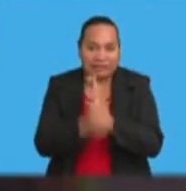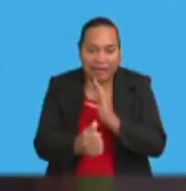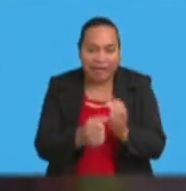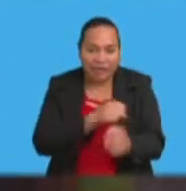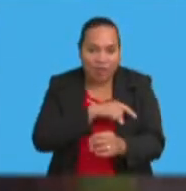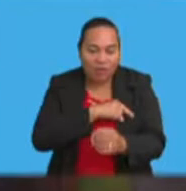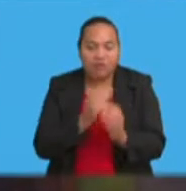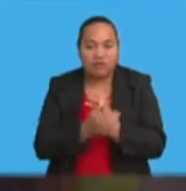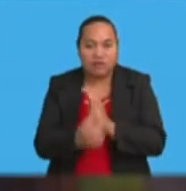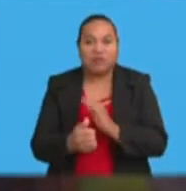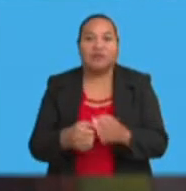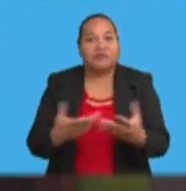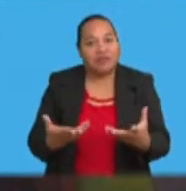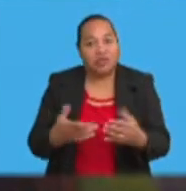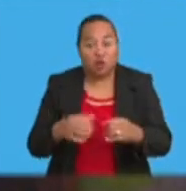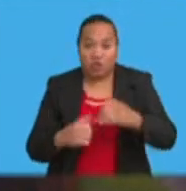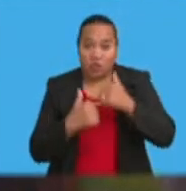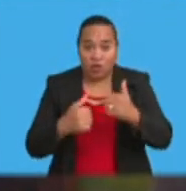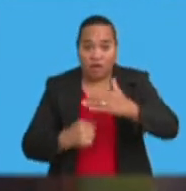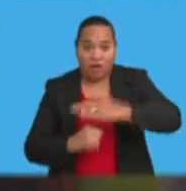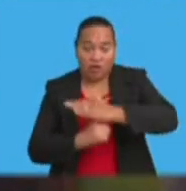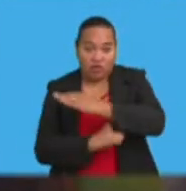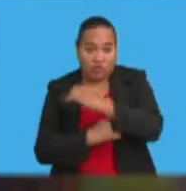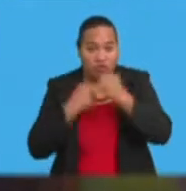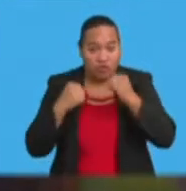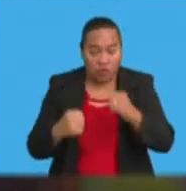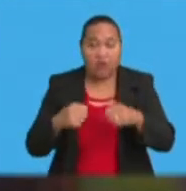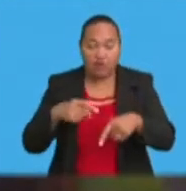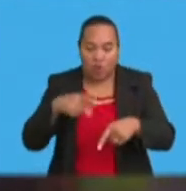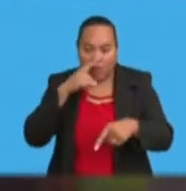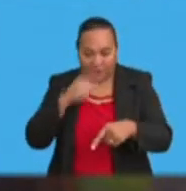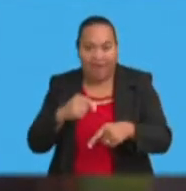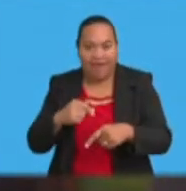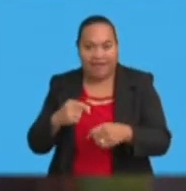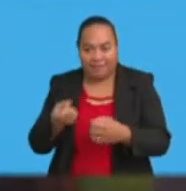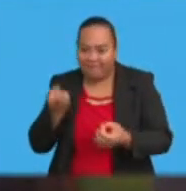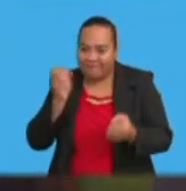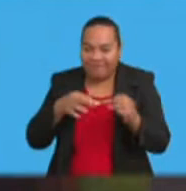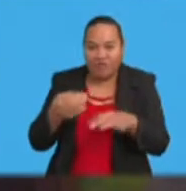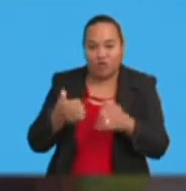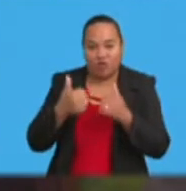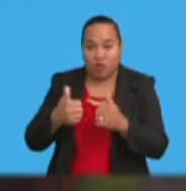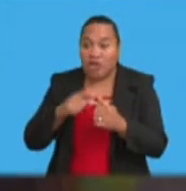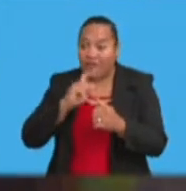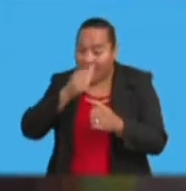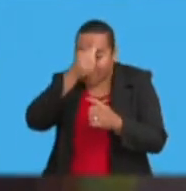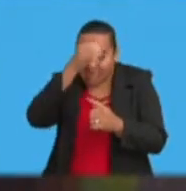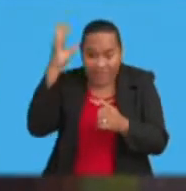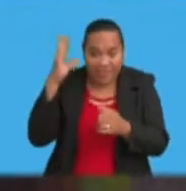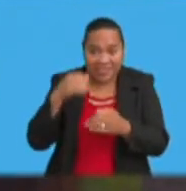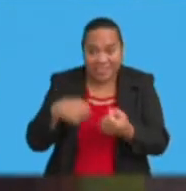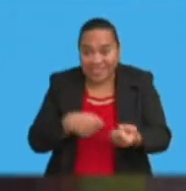Yeah, it sets a foundation for us to be able to produce the kind of skill. If we have the brilliant strategies and the